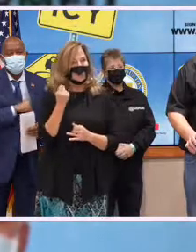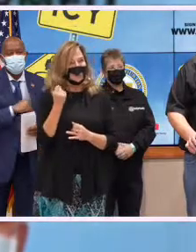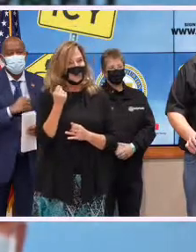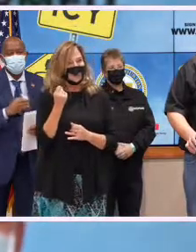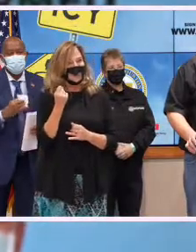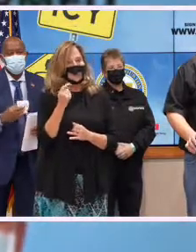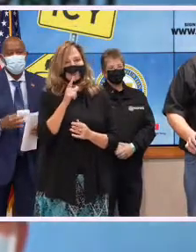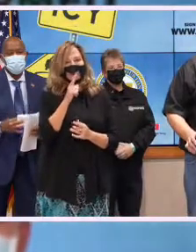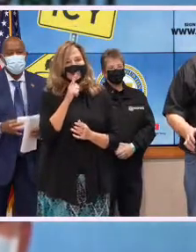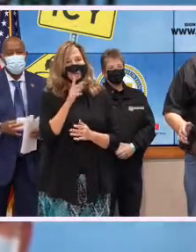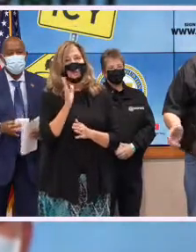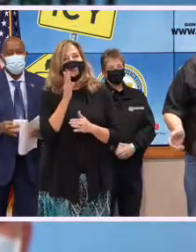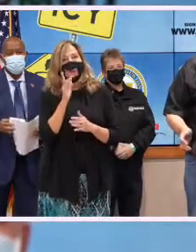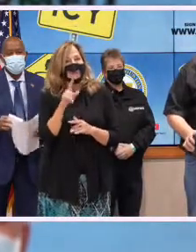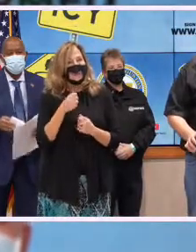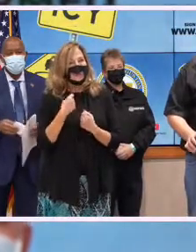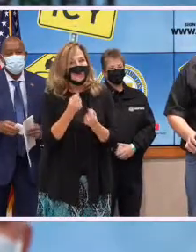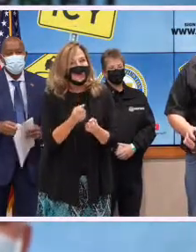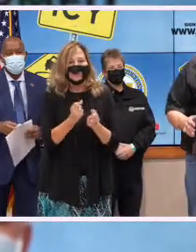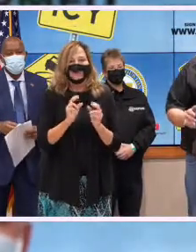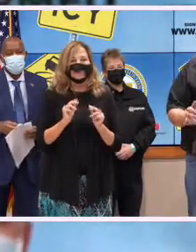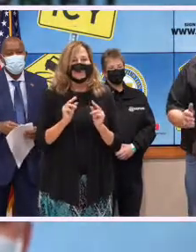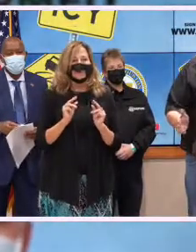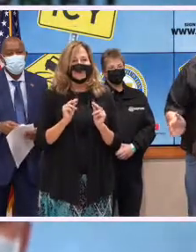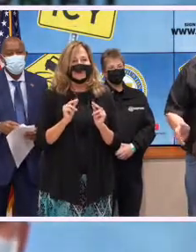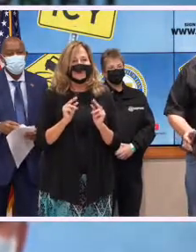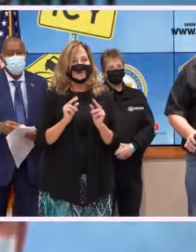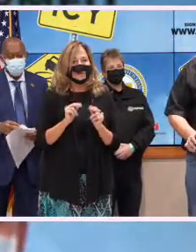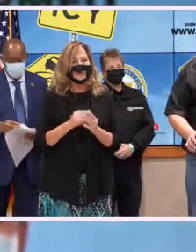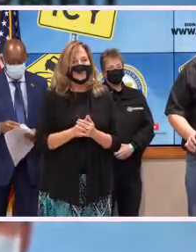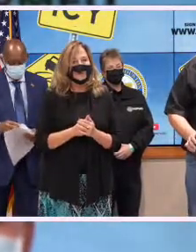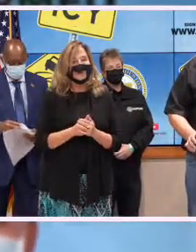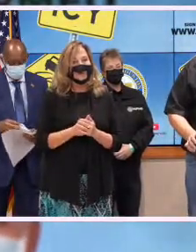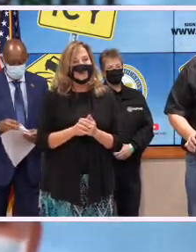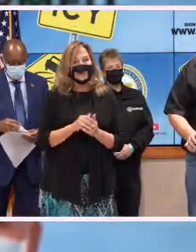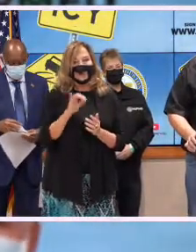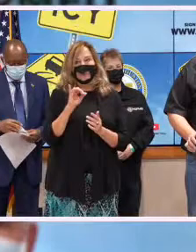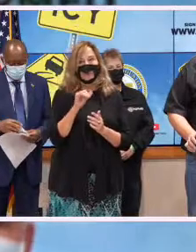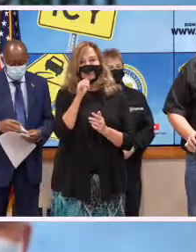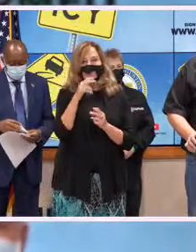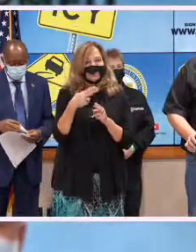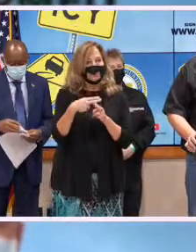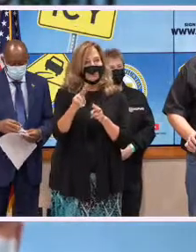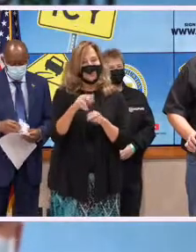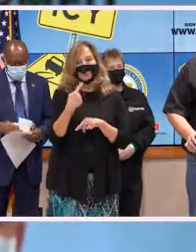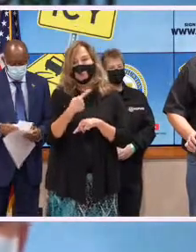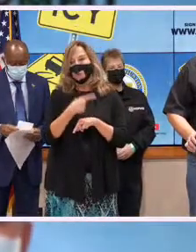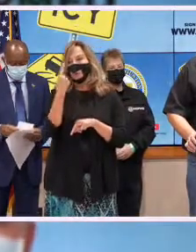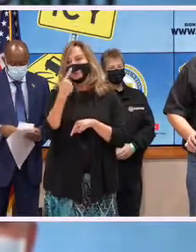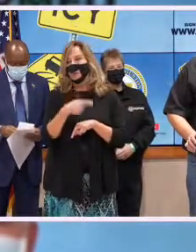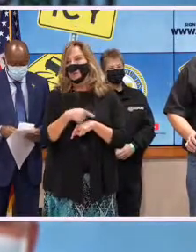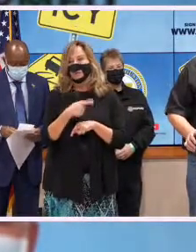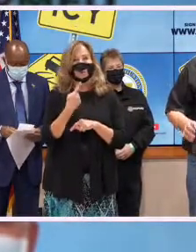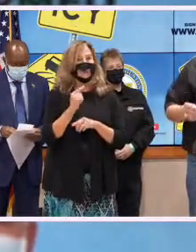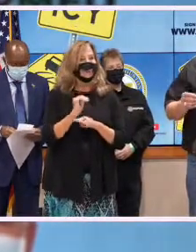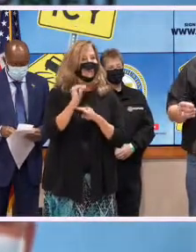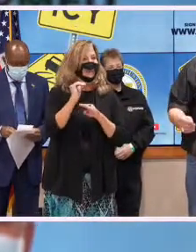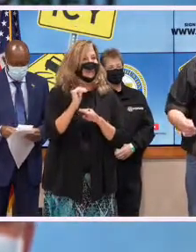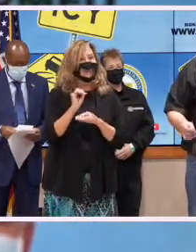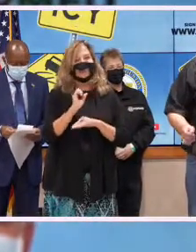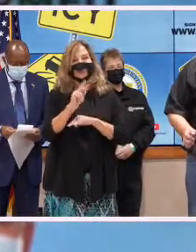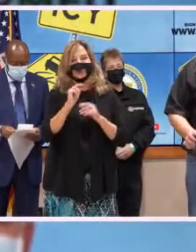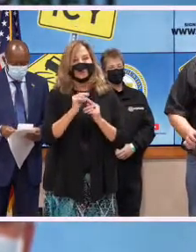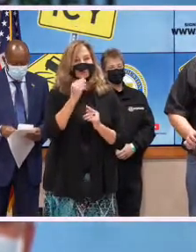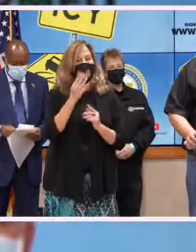precipitation. The other thing to underscore is this is going to be a long duration event. It is not going to be one day, it is not going to be one night, it is going to be